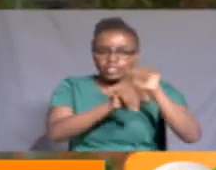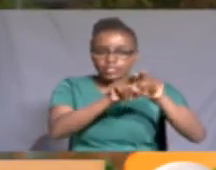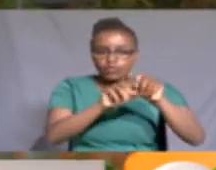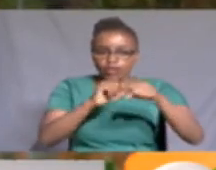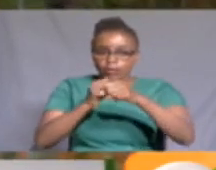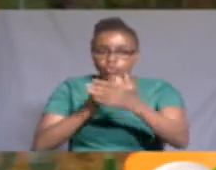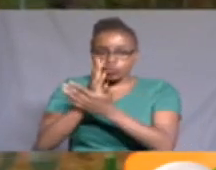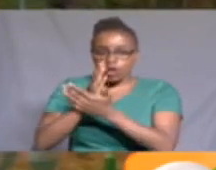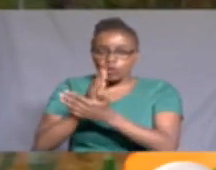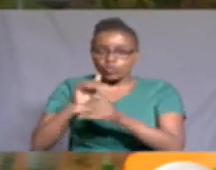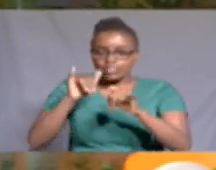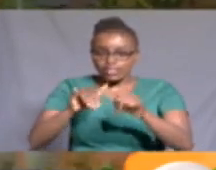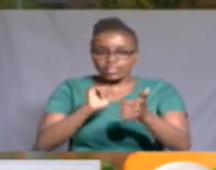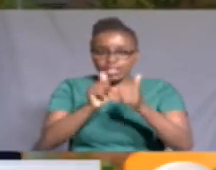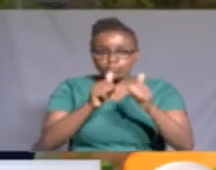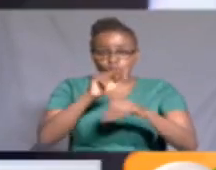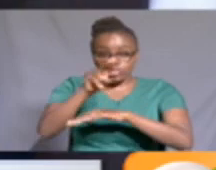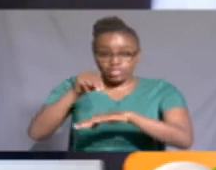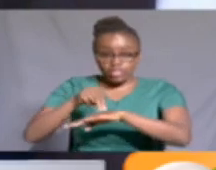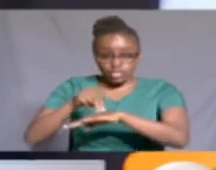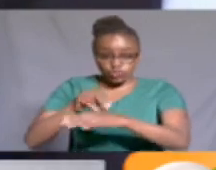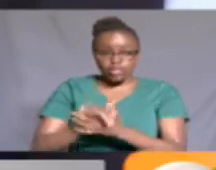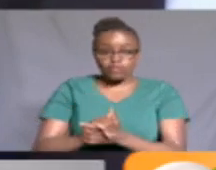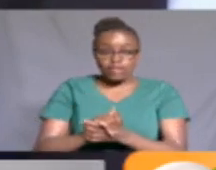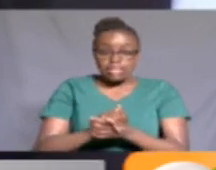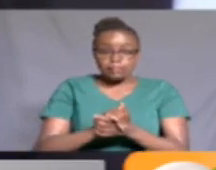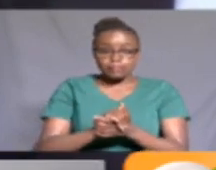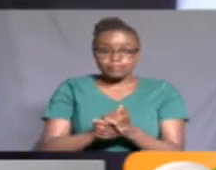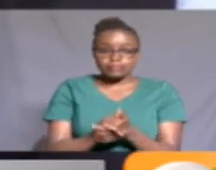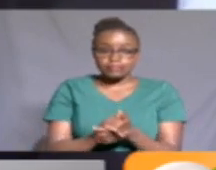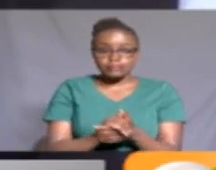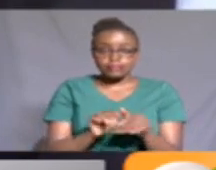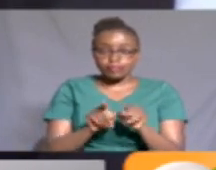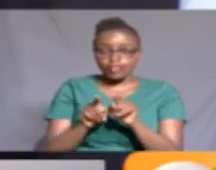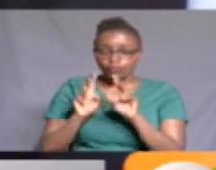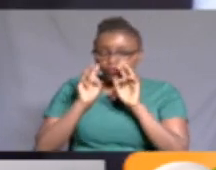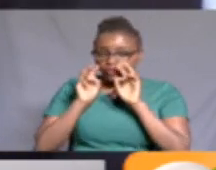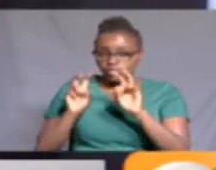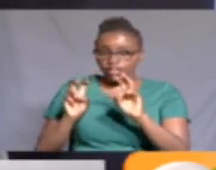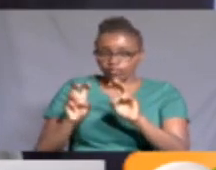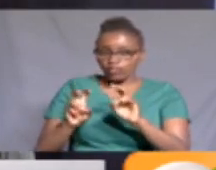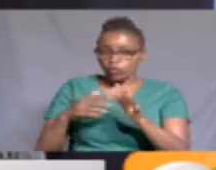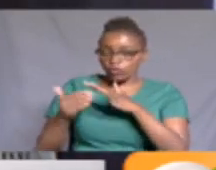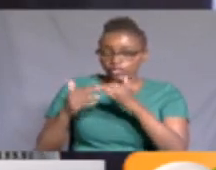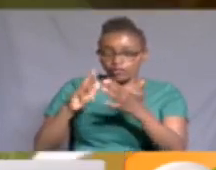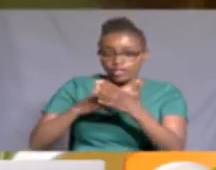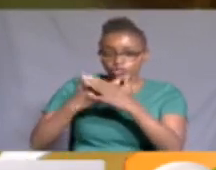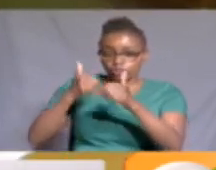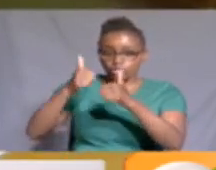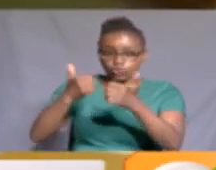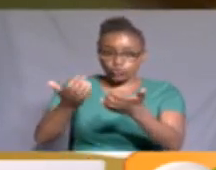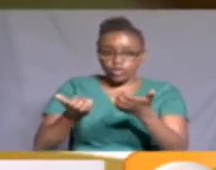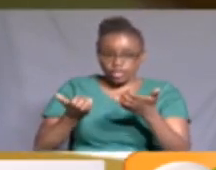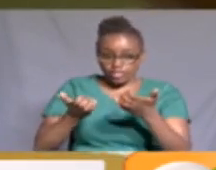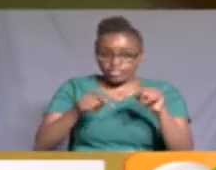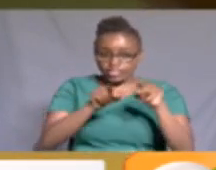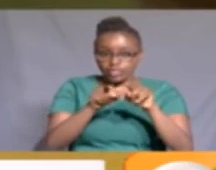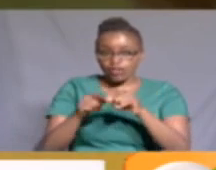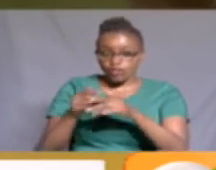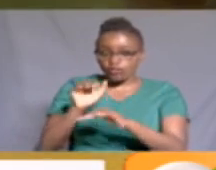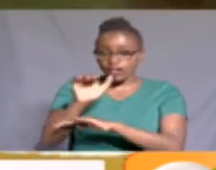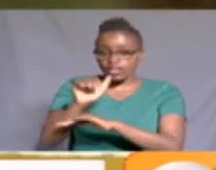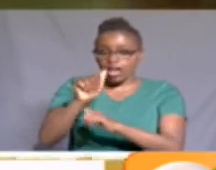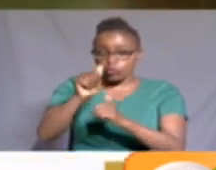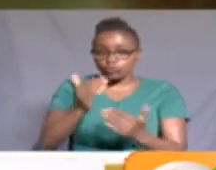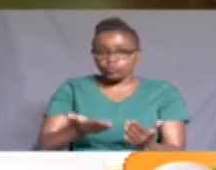that we remain a sporting nation. We have looked at what kind of resources we need, and these are requests that